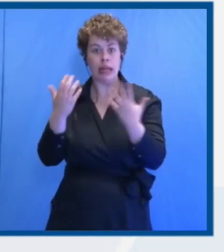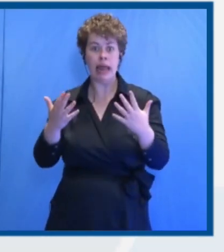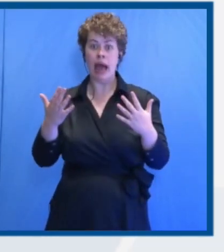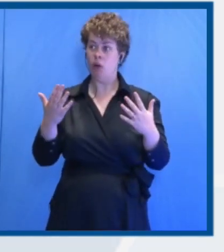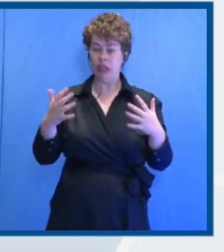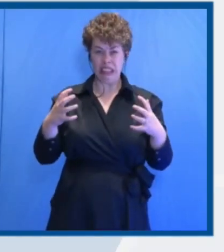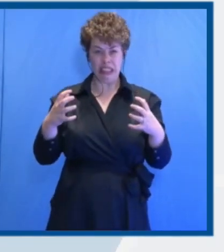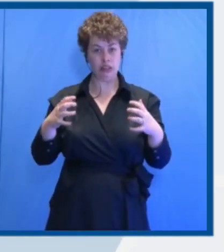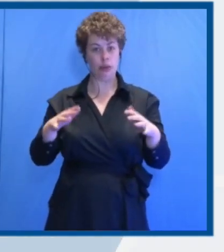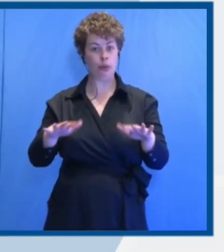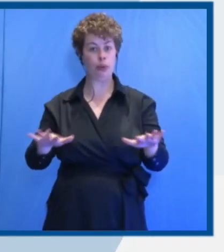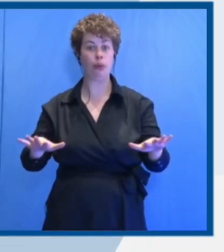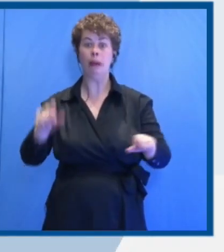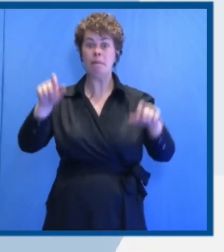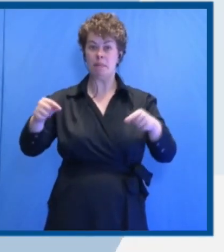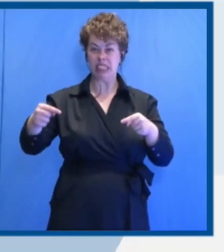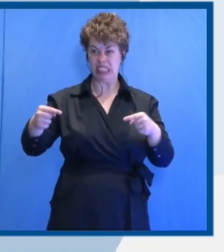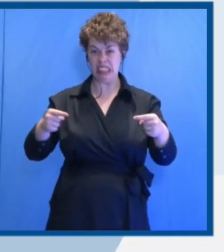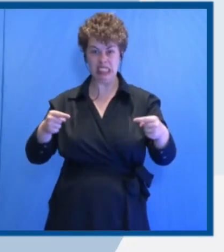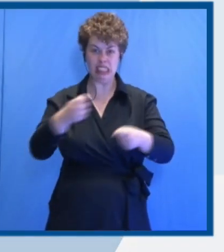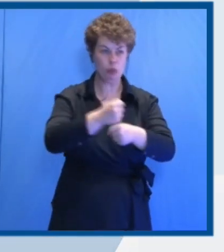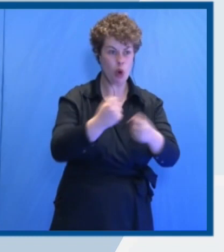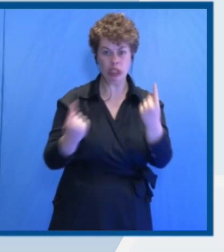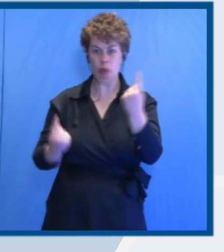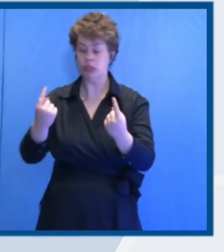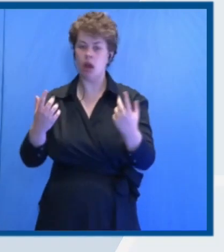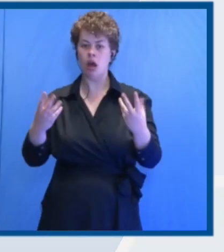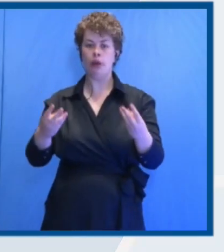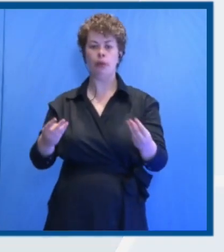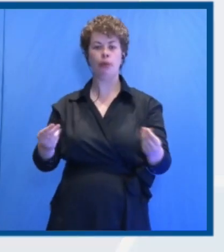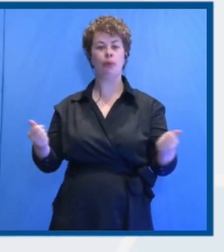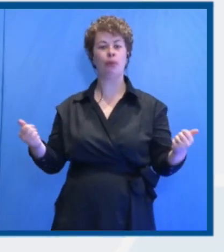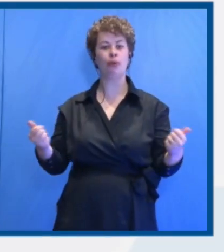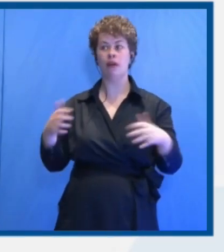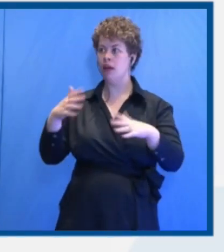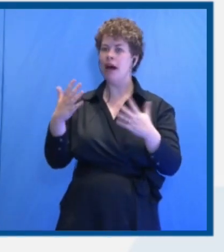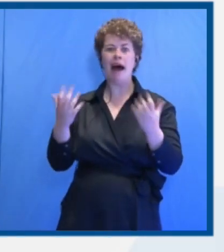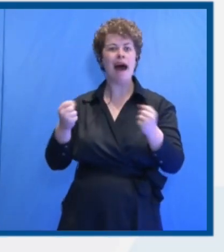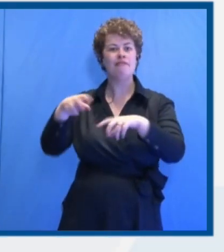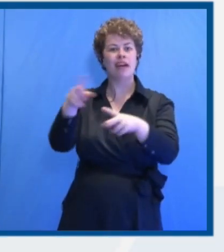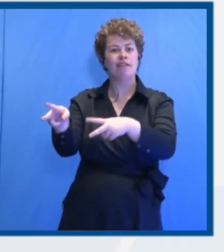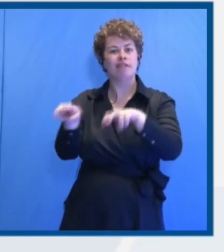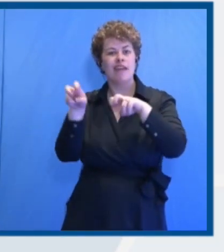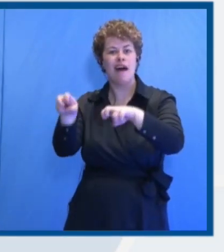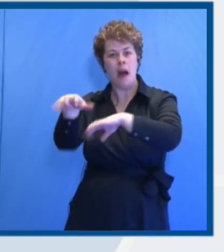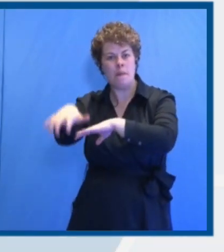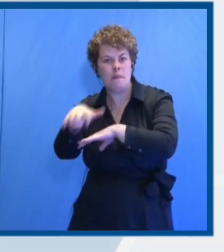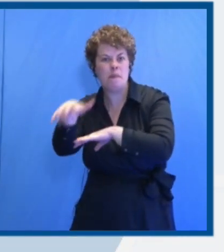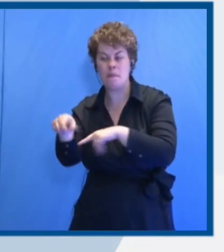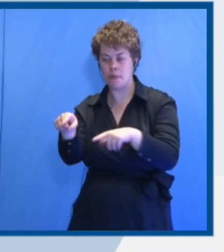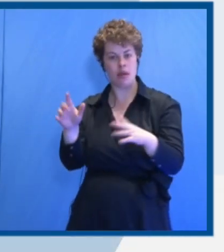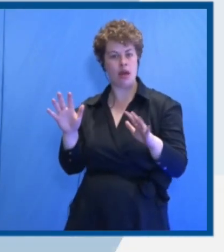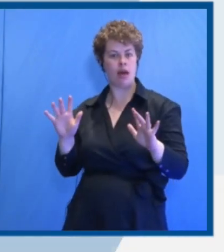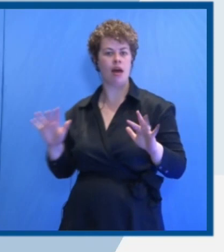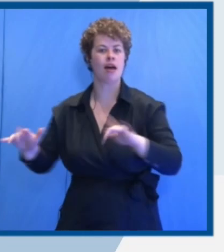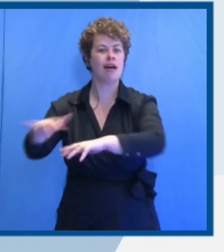tensions that often exist between pastoralists and farmers in this region, where in 20 communities we created this solution. We use